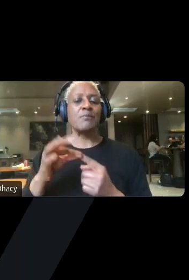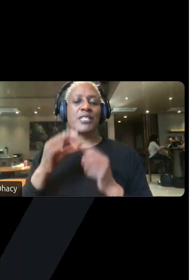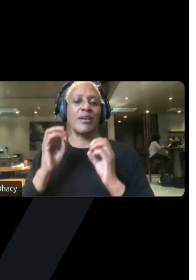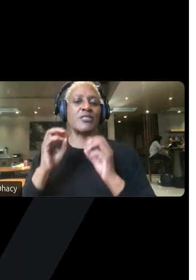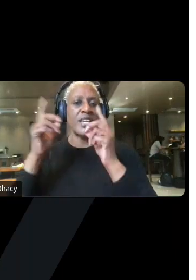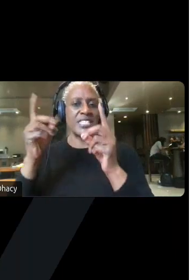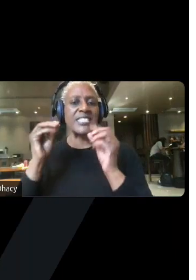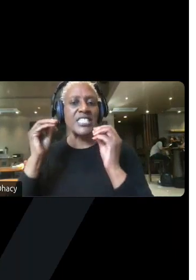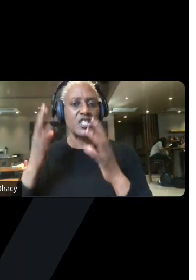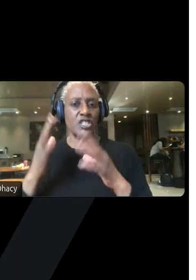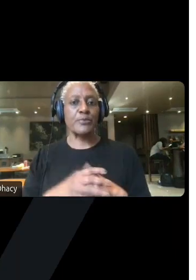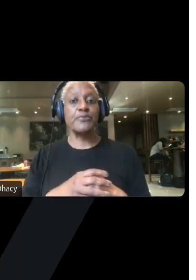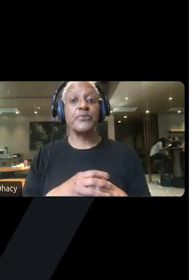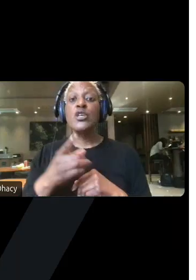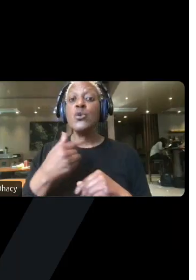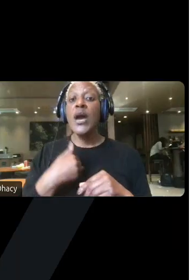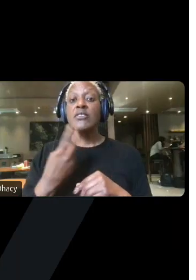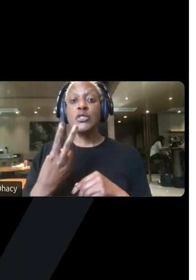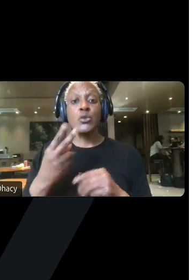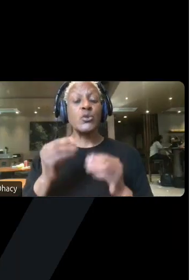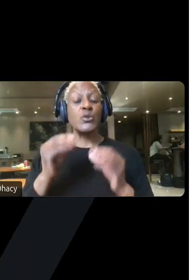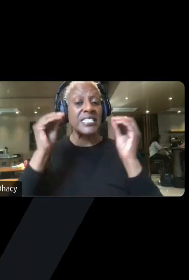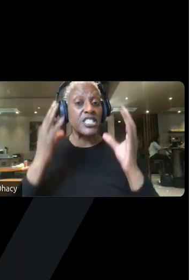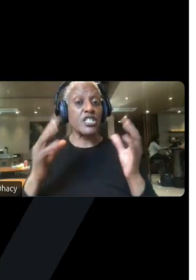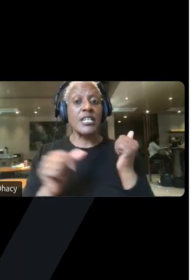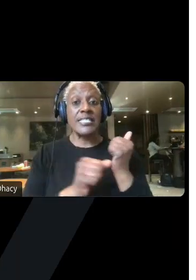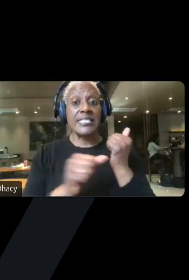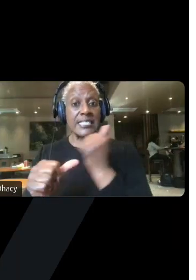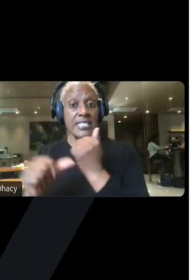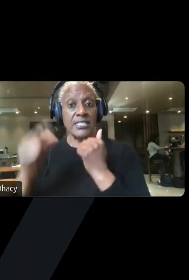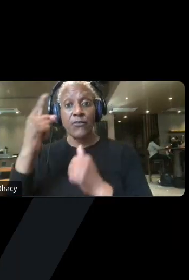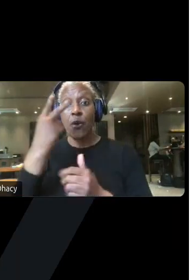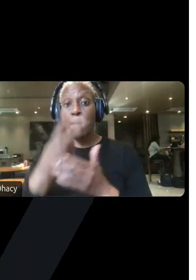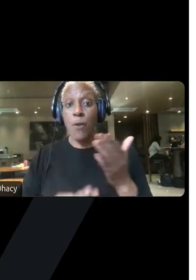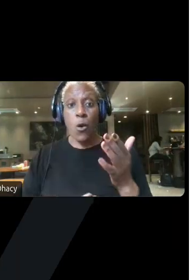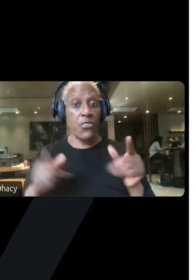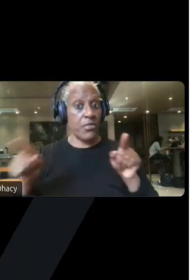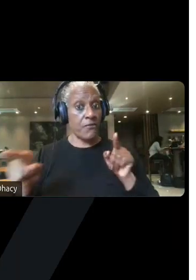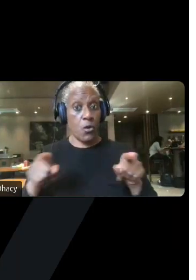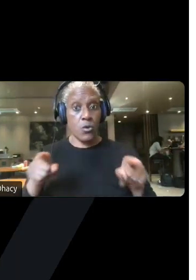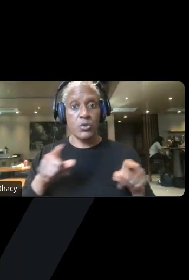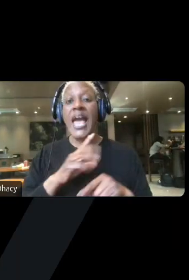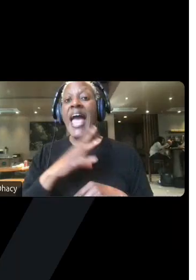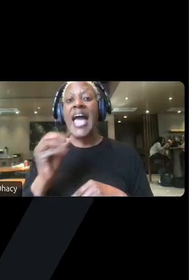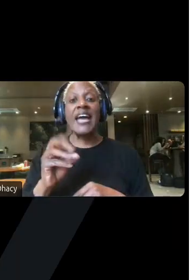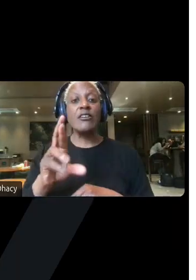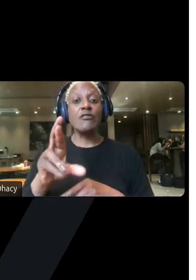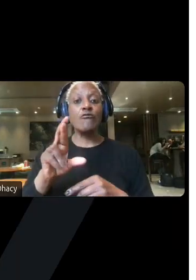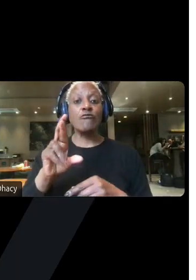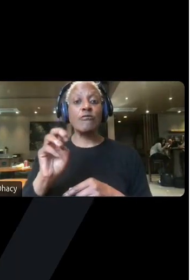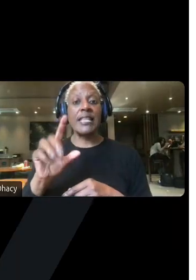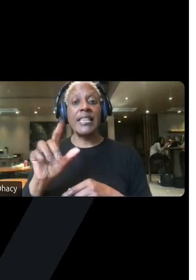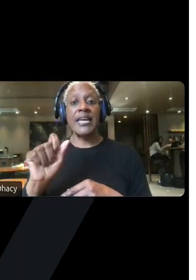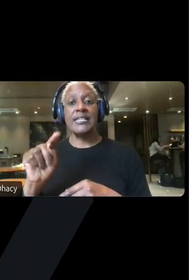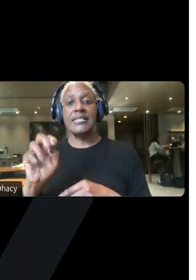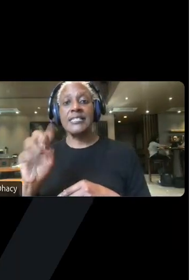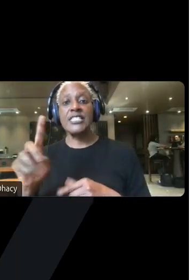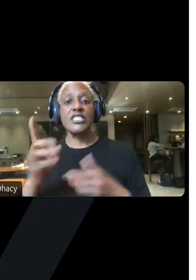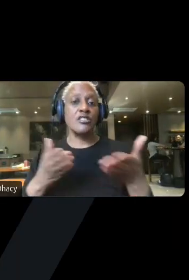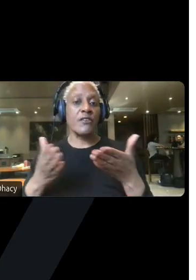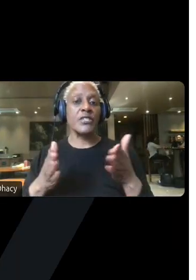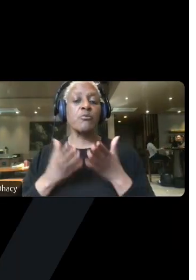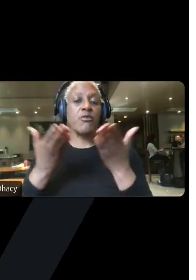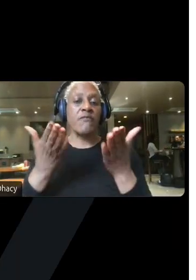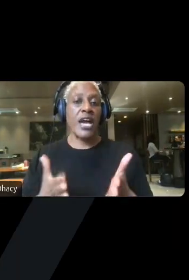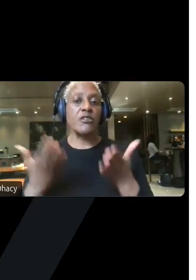have 2 teacher assistants in both models. And related service providers may push in as needed in either setting